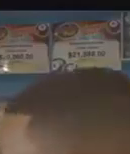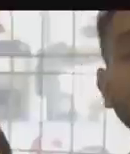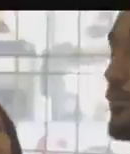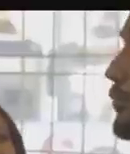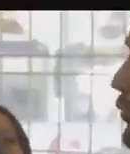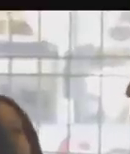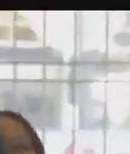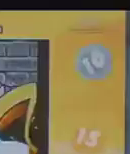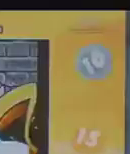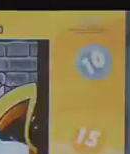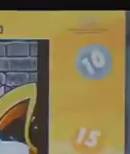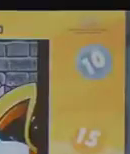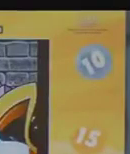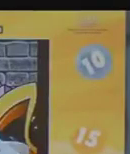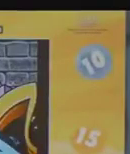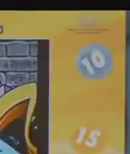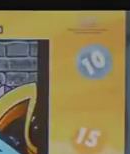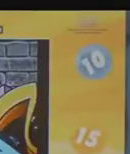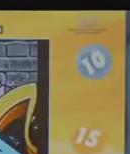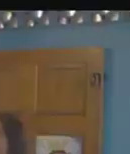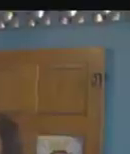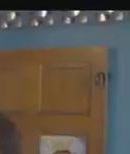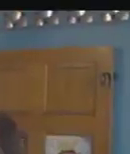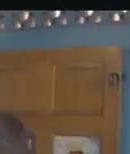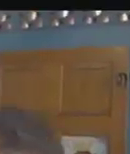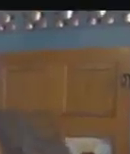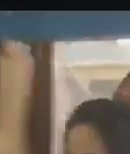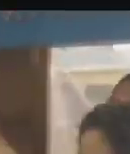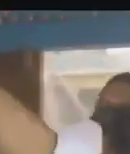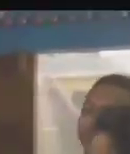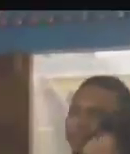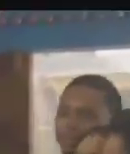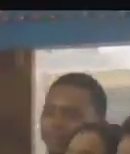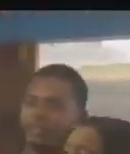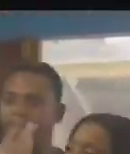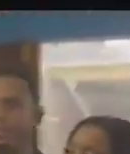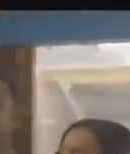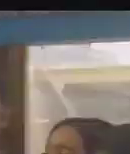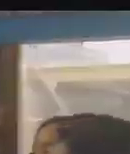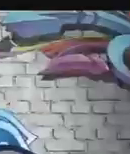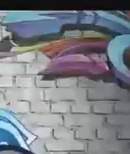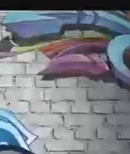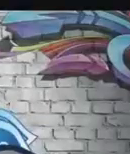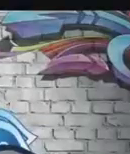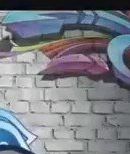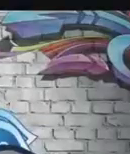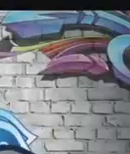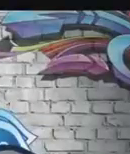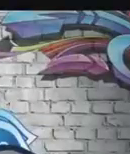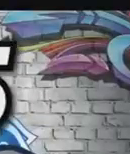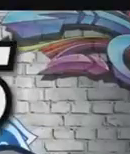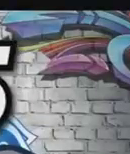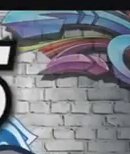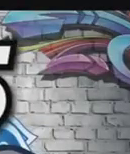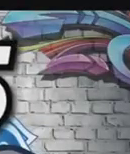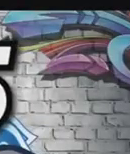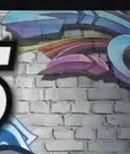you could bet small. Win the MoneyGram with one random ball. With better odds, you can win between $5